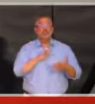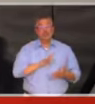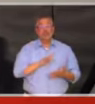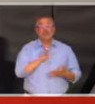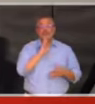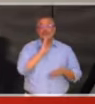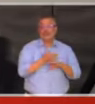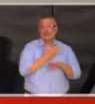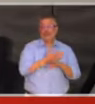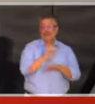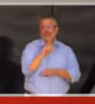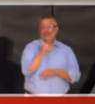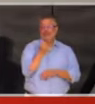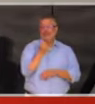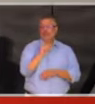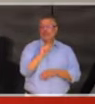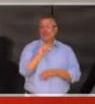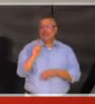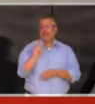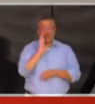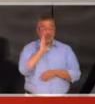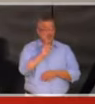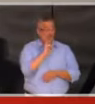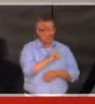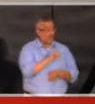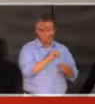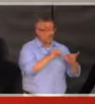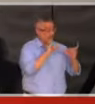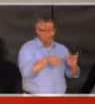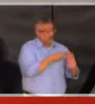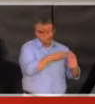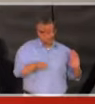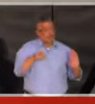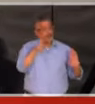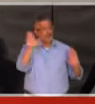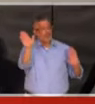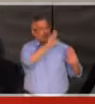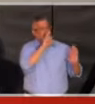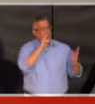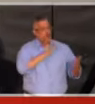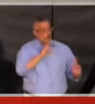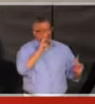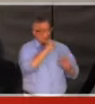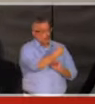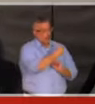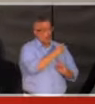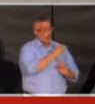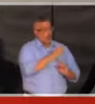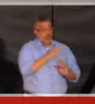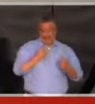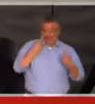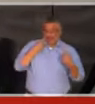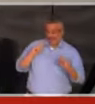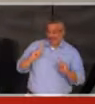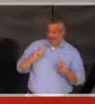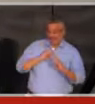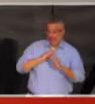Act of 2021, will reimagine transfer from the student perspective. It will remove barriers to the successful